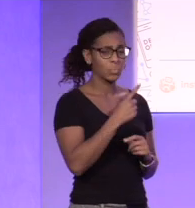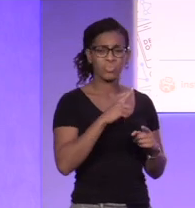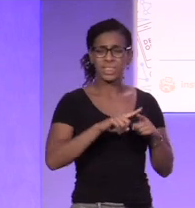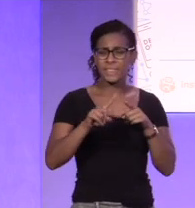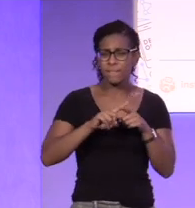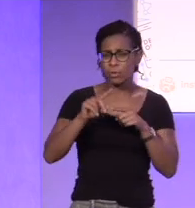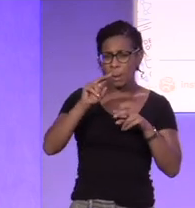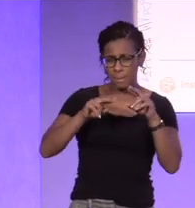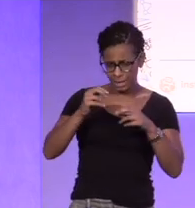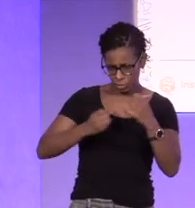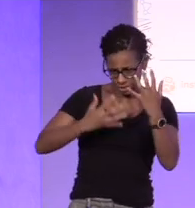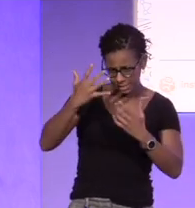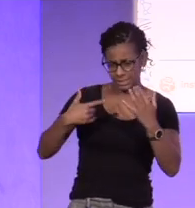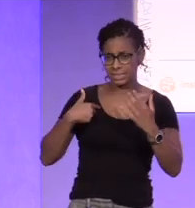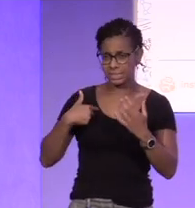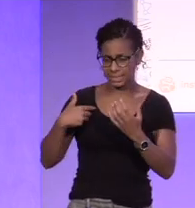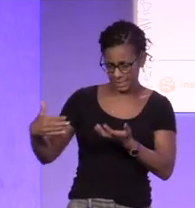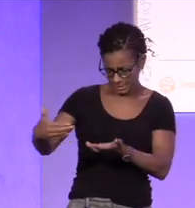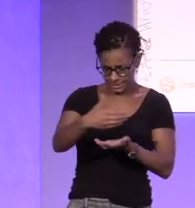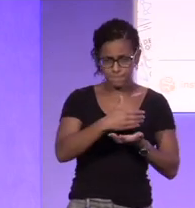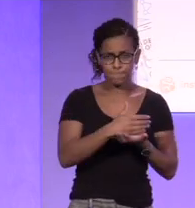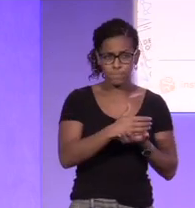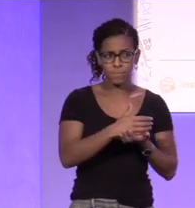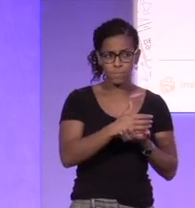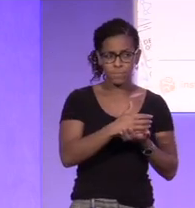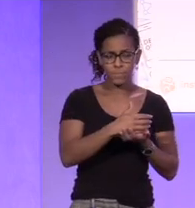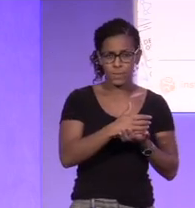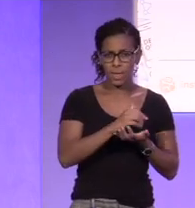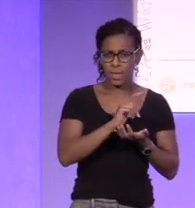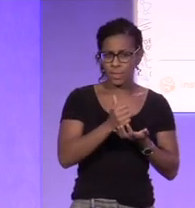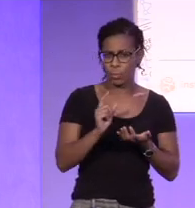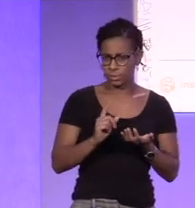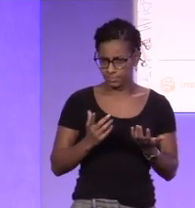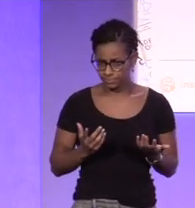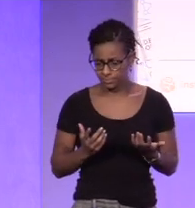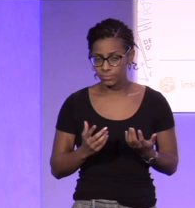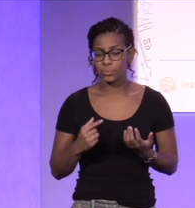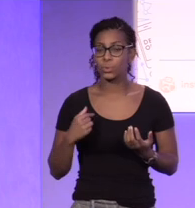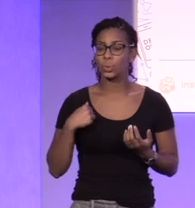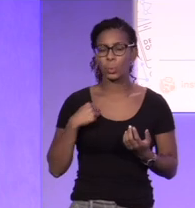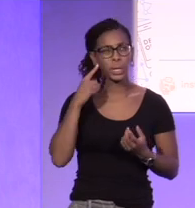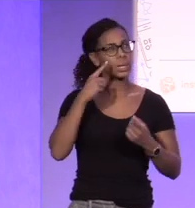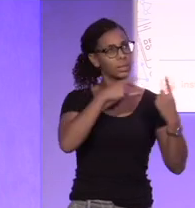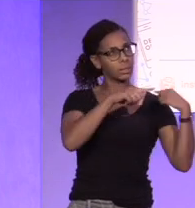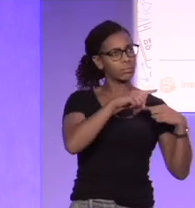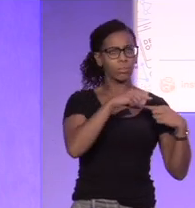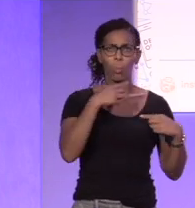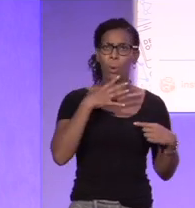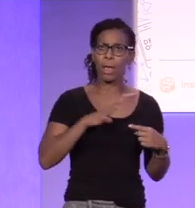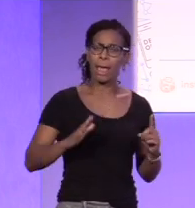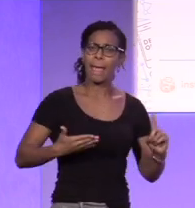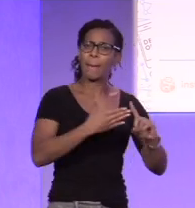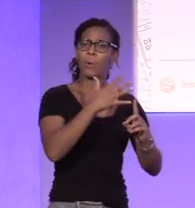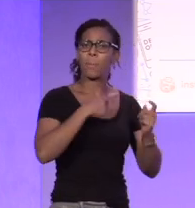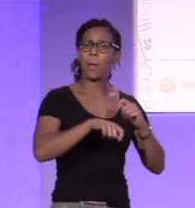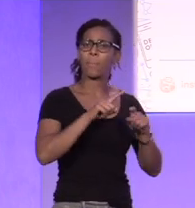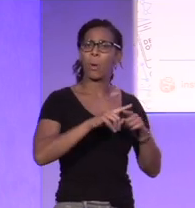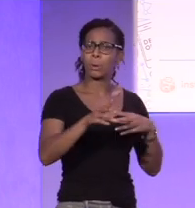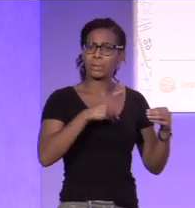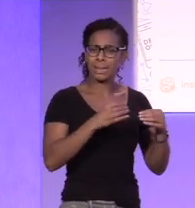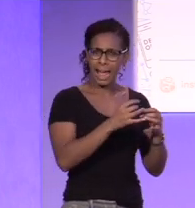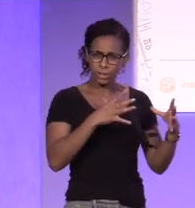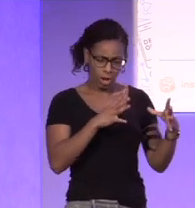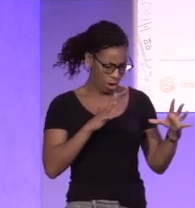Well, we go back to basics. One of our goals was that we wanted to be the most agile squads. And really good high-performing